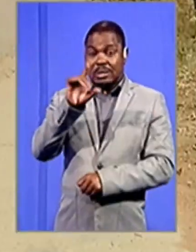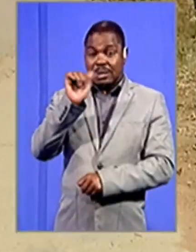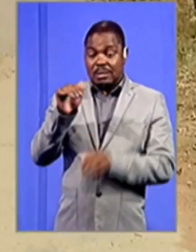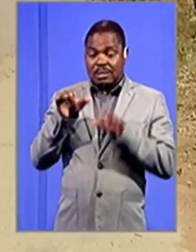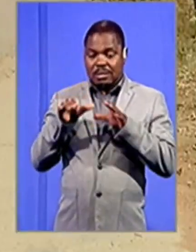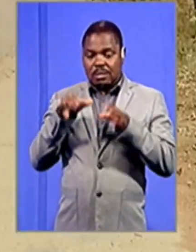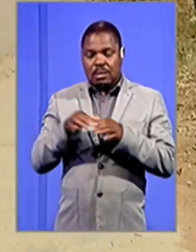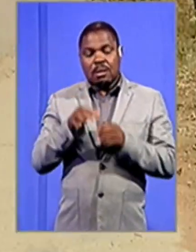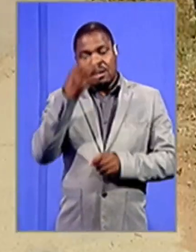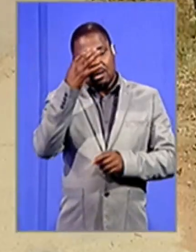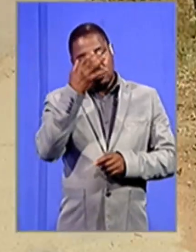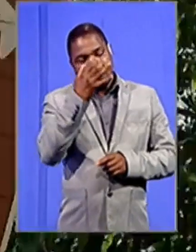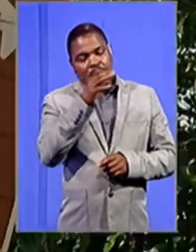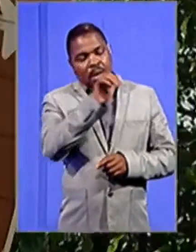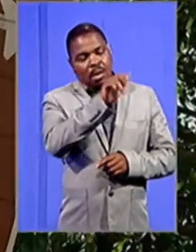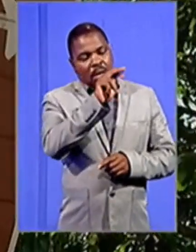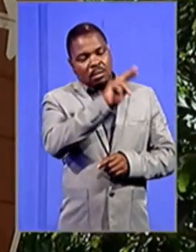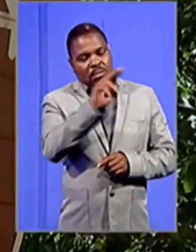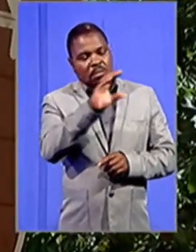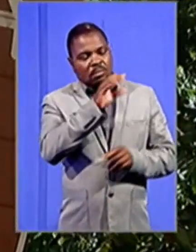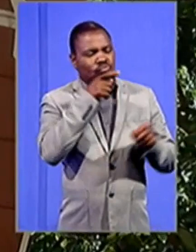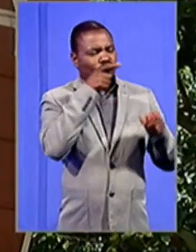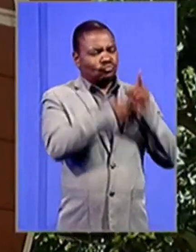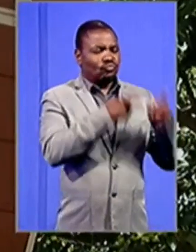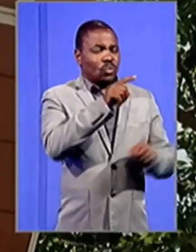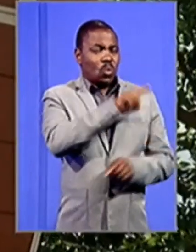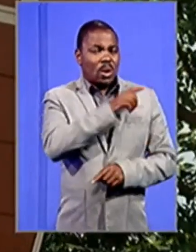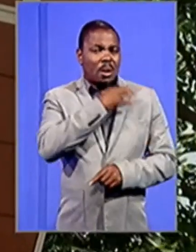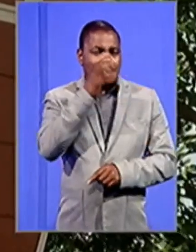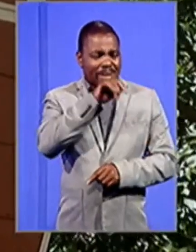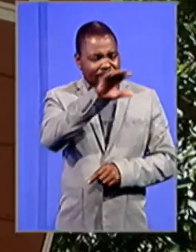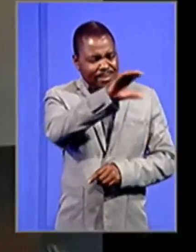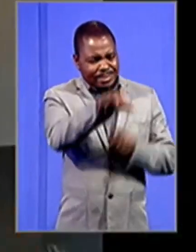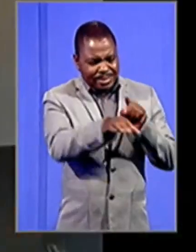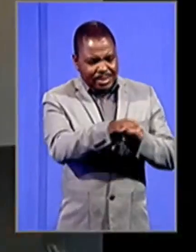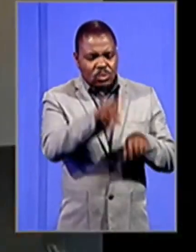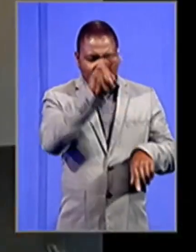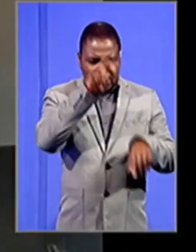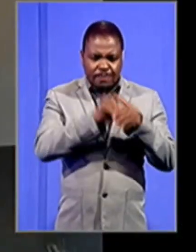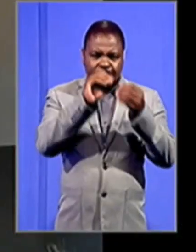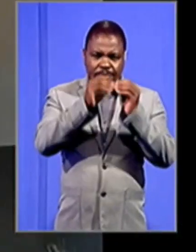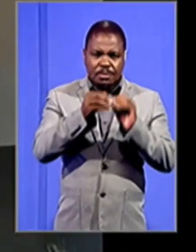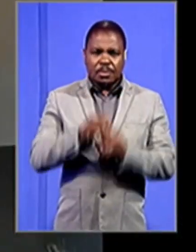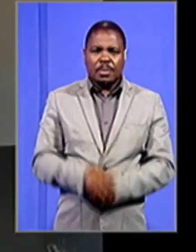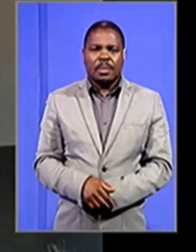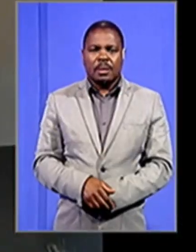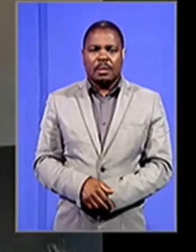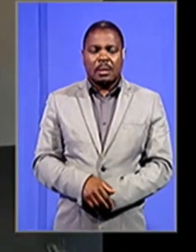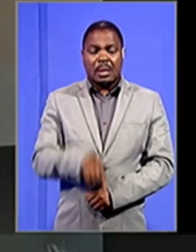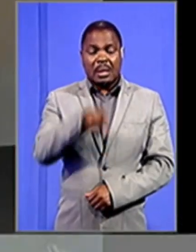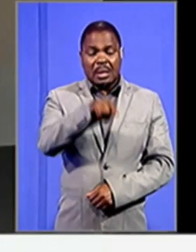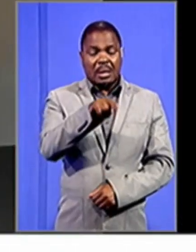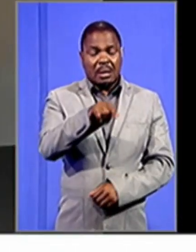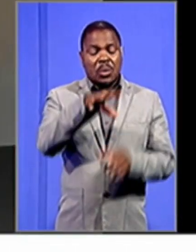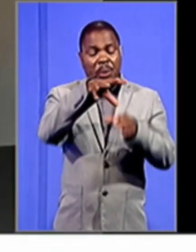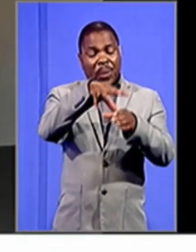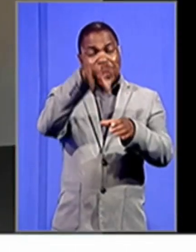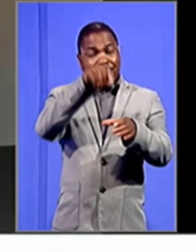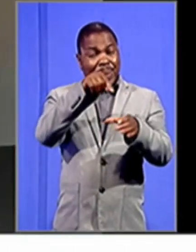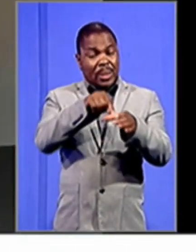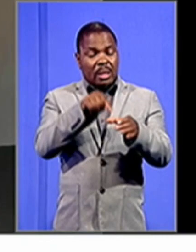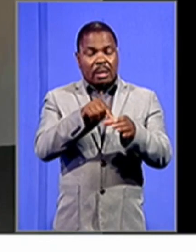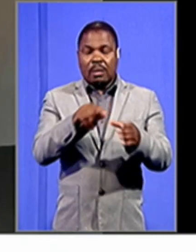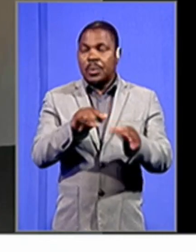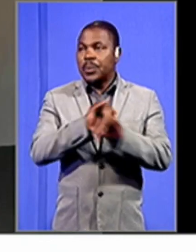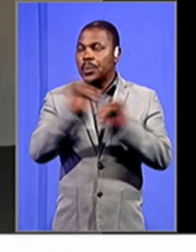mogatlo o busang ka monwana me ya re Lefelo leno le tshwanetse go baakanngwa. All the Rondavels were in shambles. The facility is